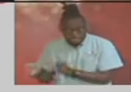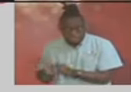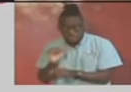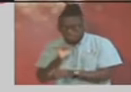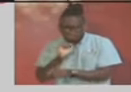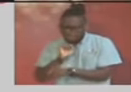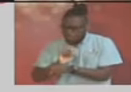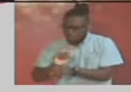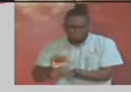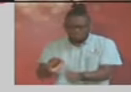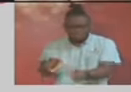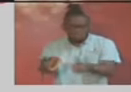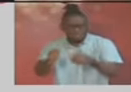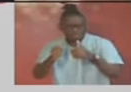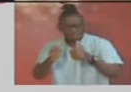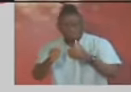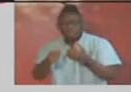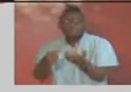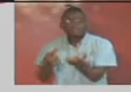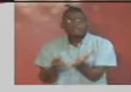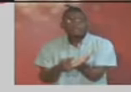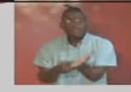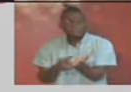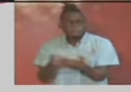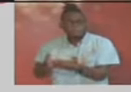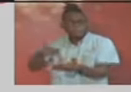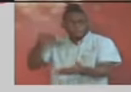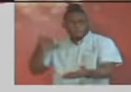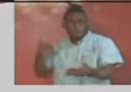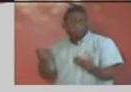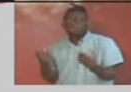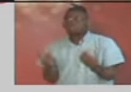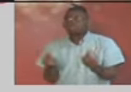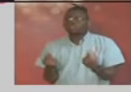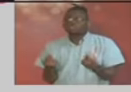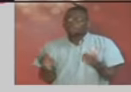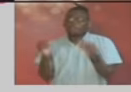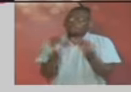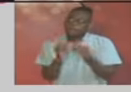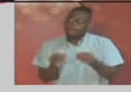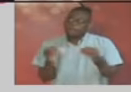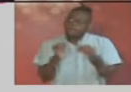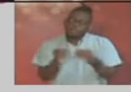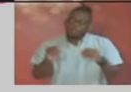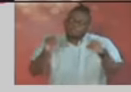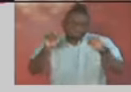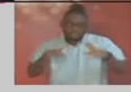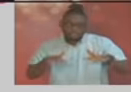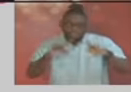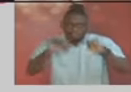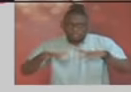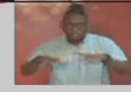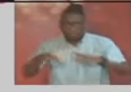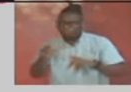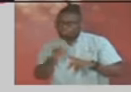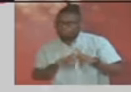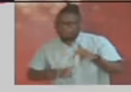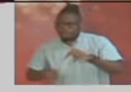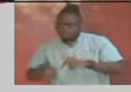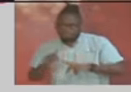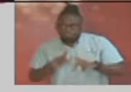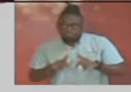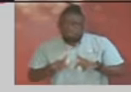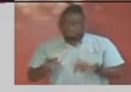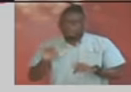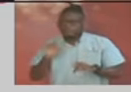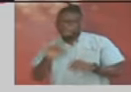widen the actual testing of persons who are primary, secondary, tertiary contacts, and maybe again